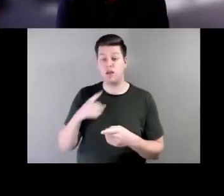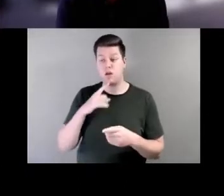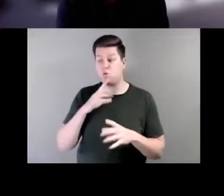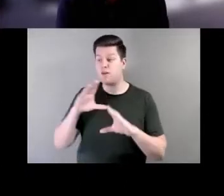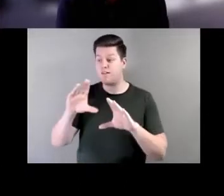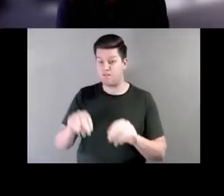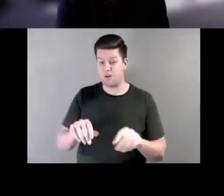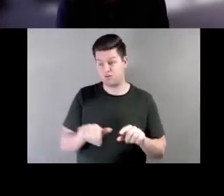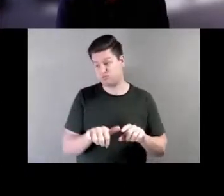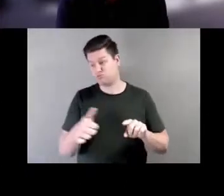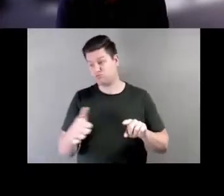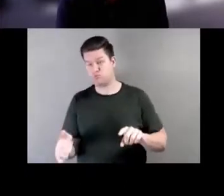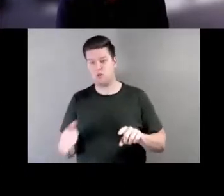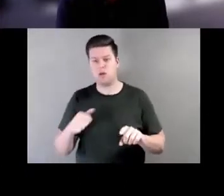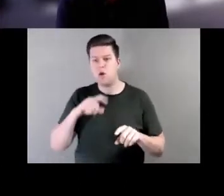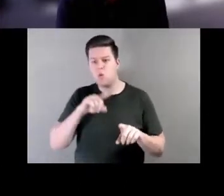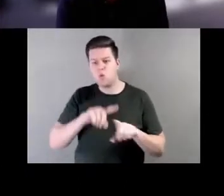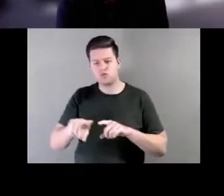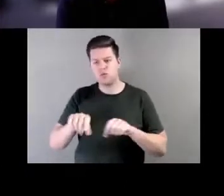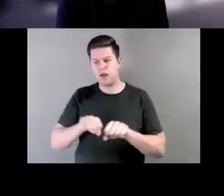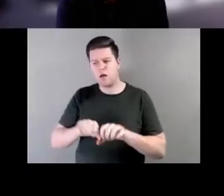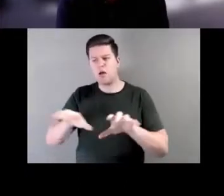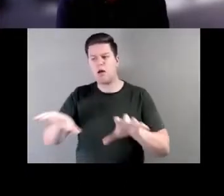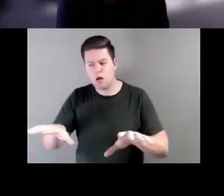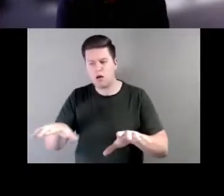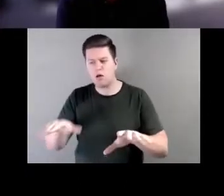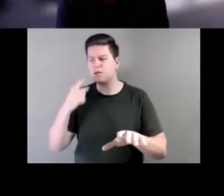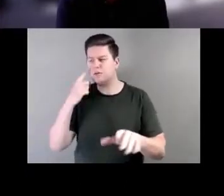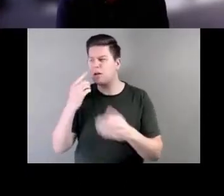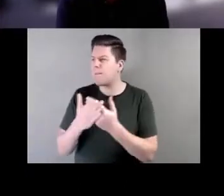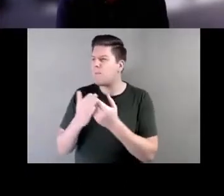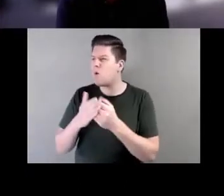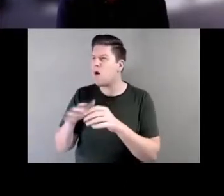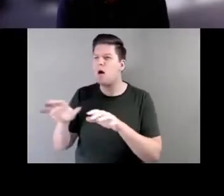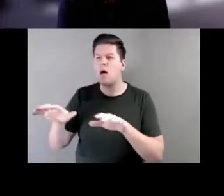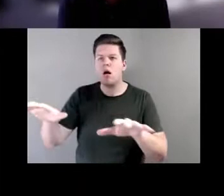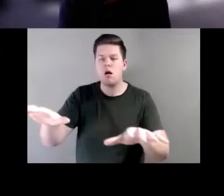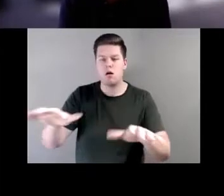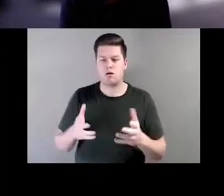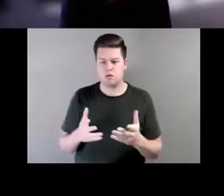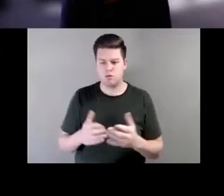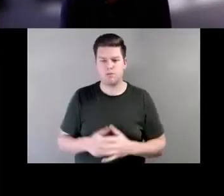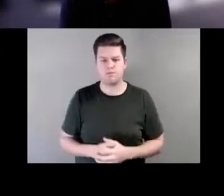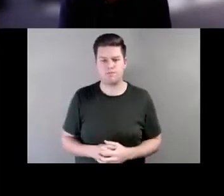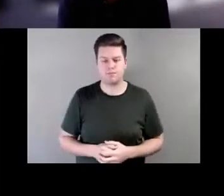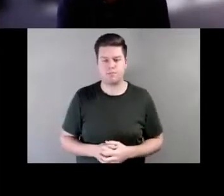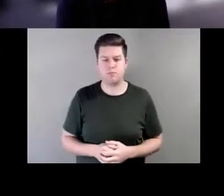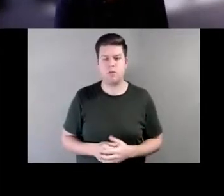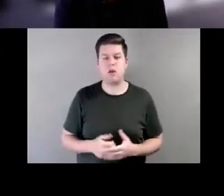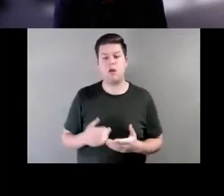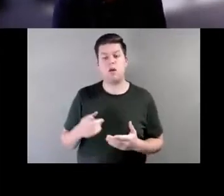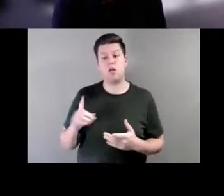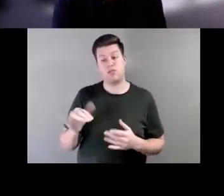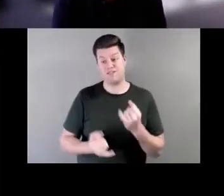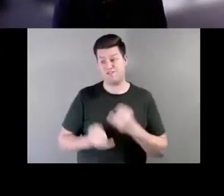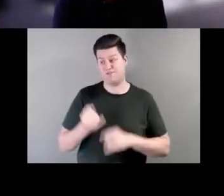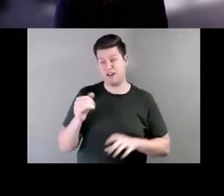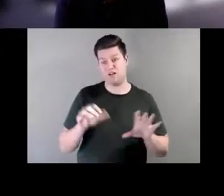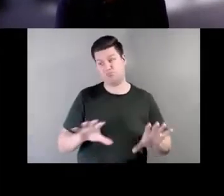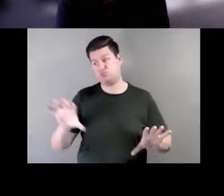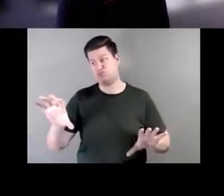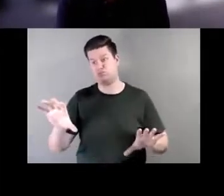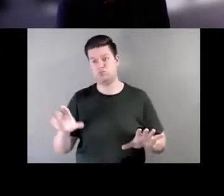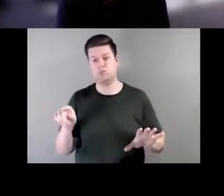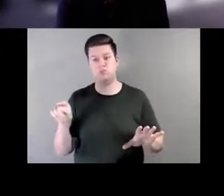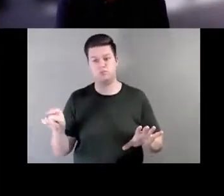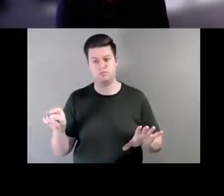the region, the southeast of Scotland initially, and then finally towards the sort of May, June part of